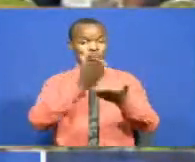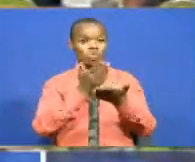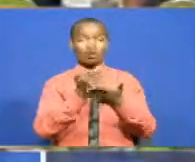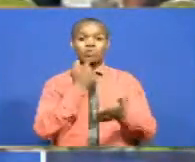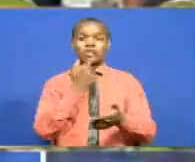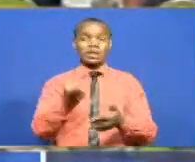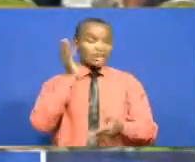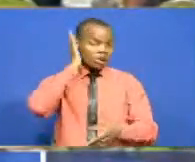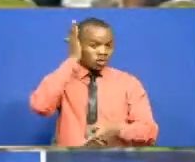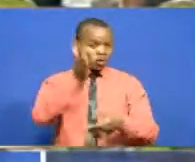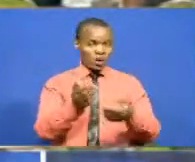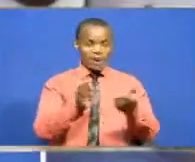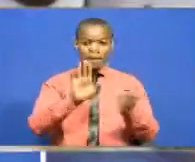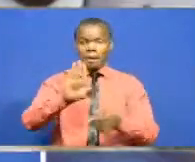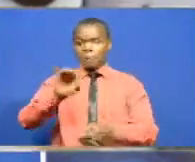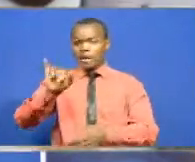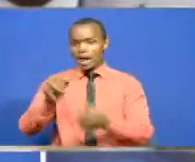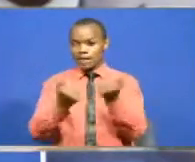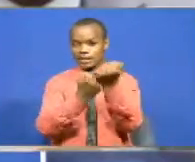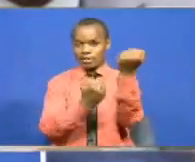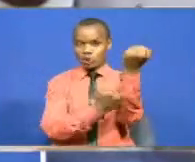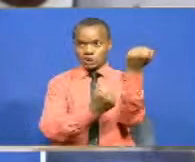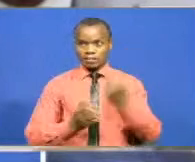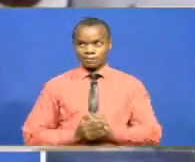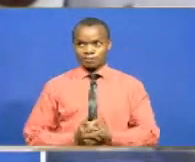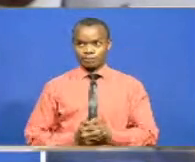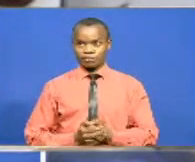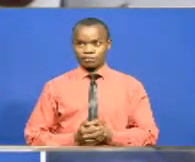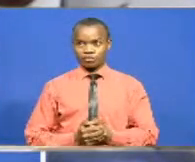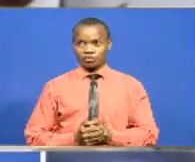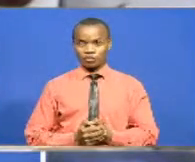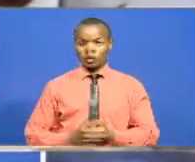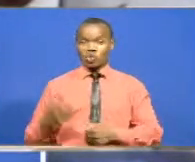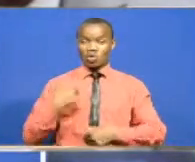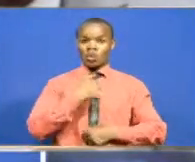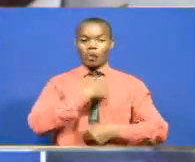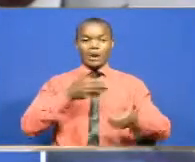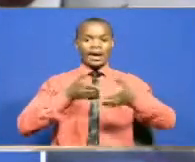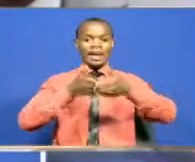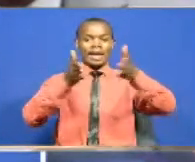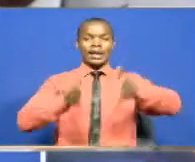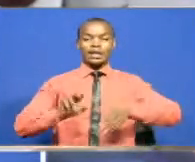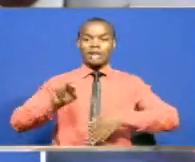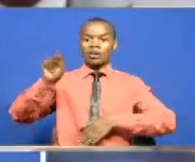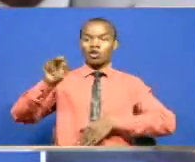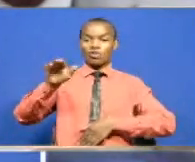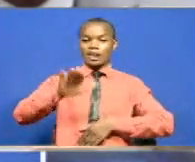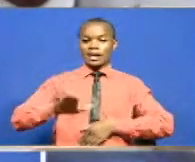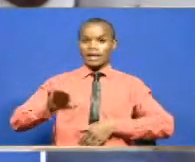Building Bridges Initiative report. Pastoralists support PPG.